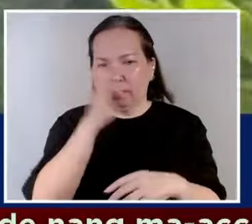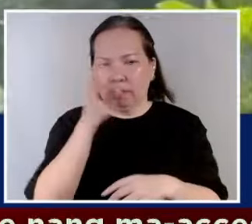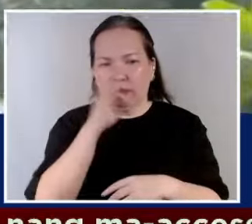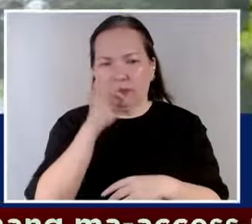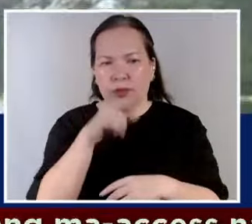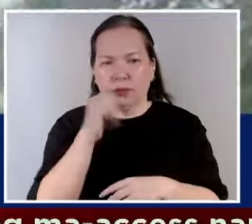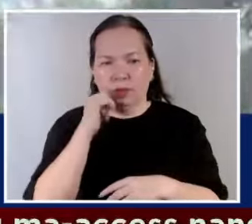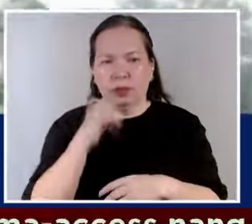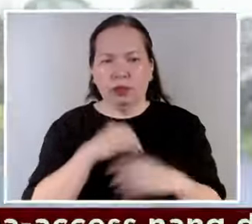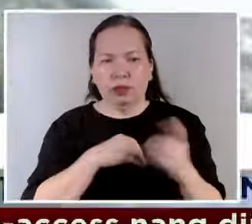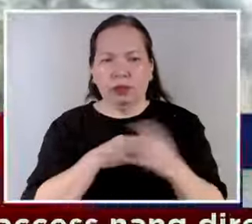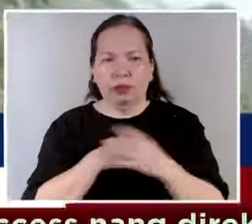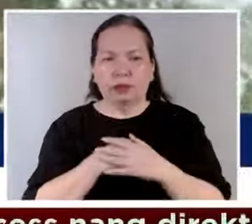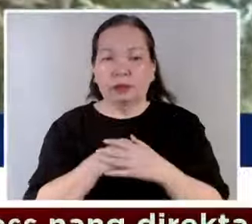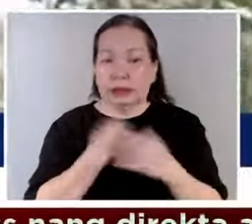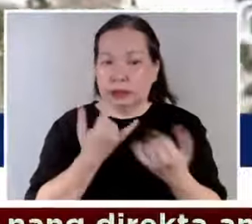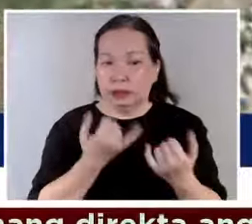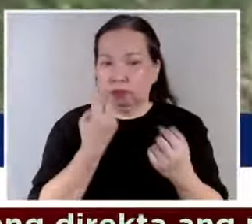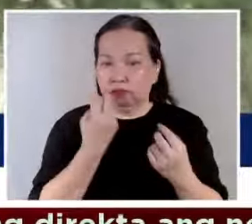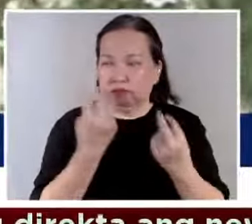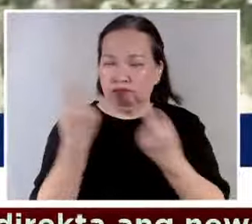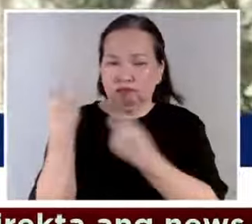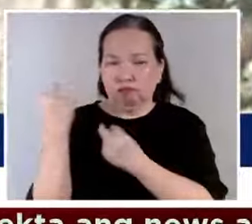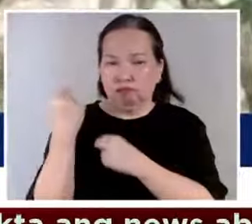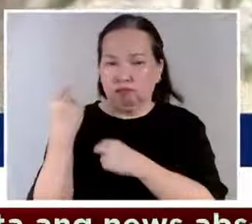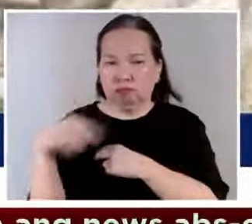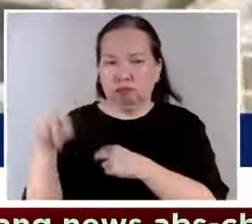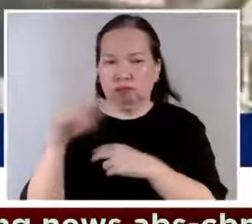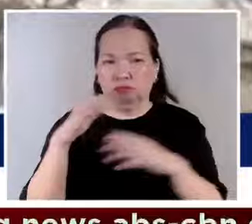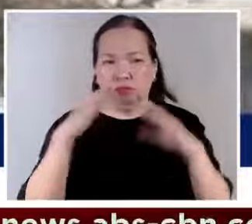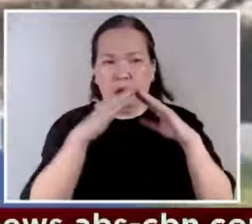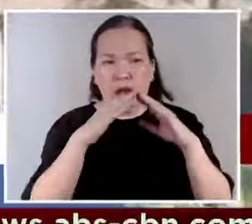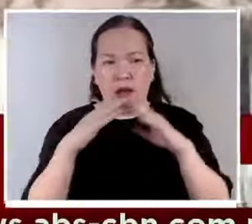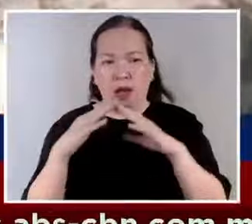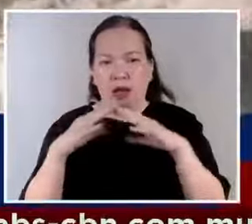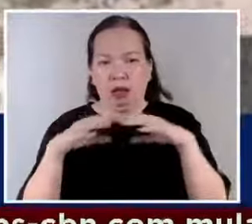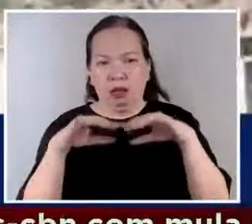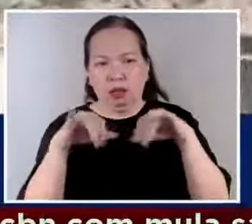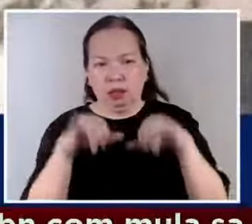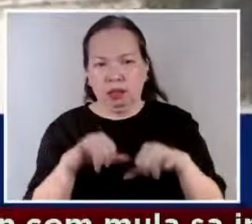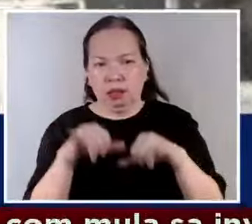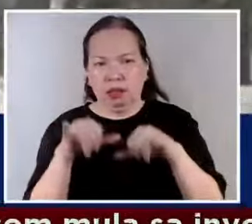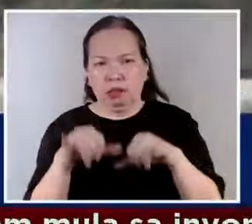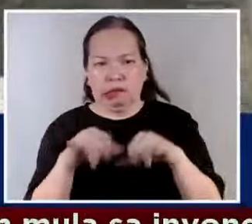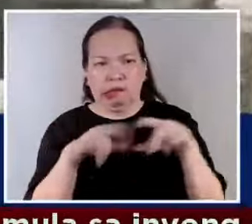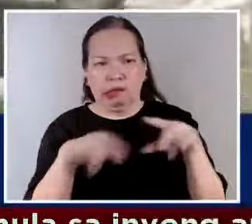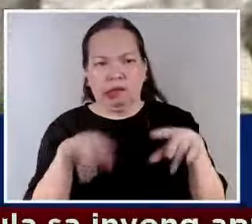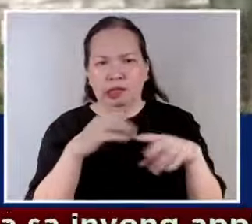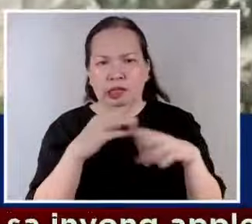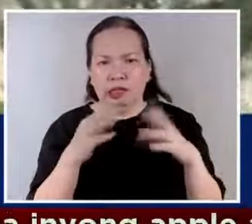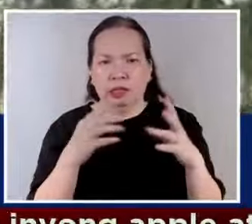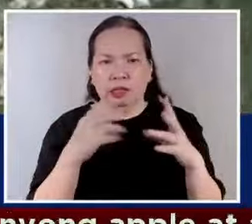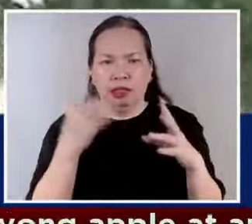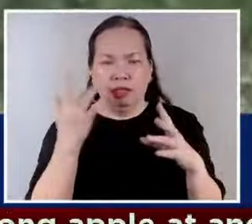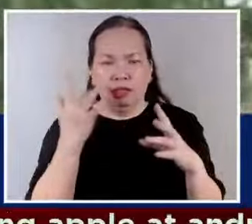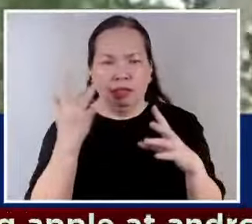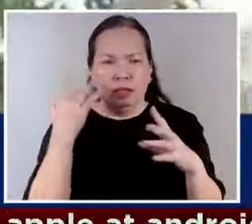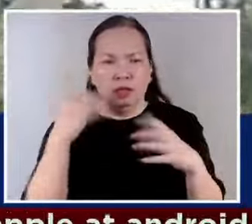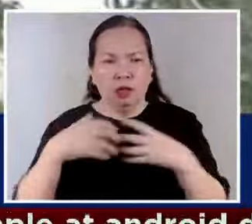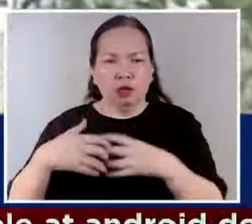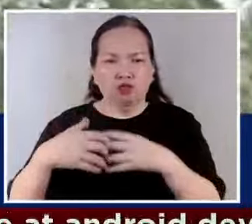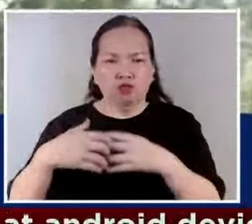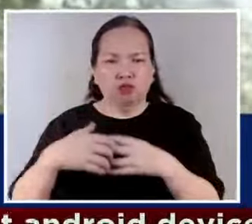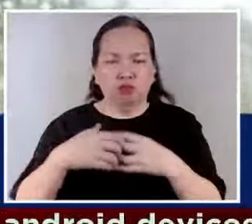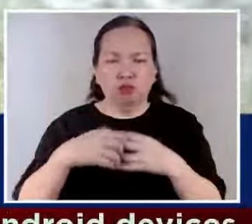now, as you can see behind me here, houses are still boarded. And you can hear all the